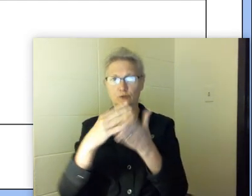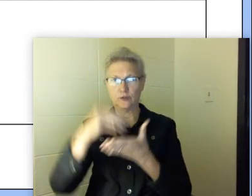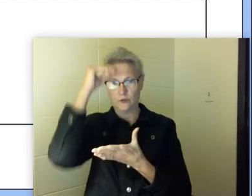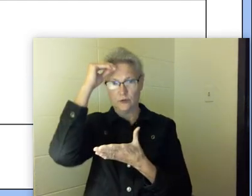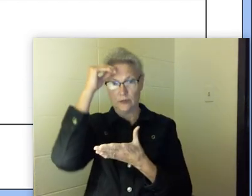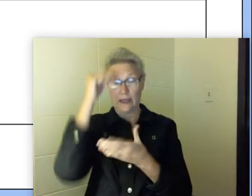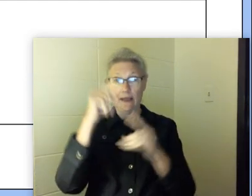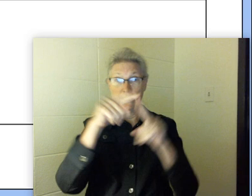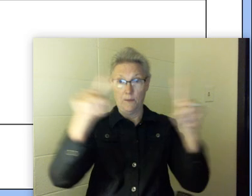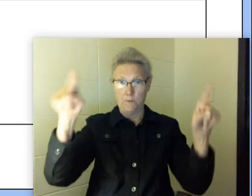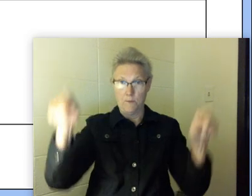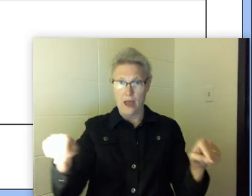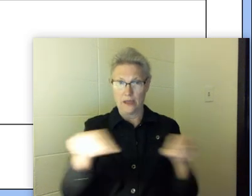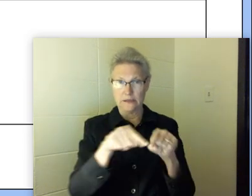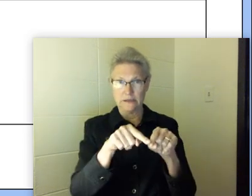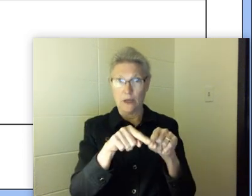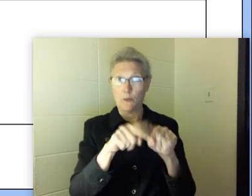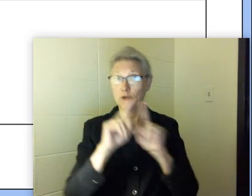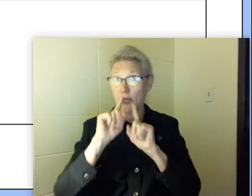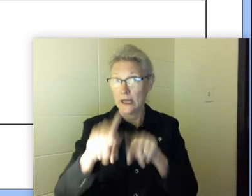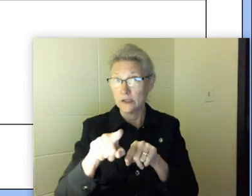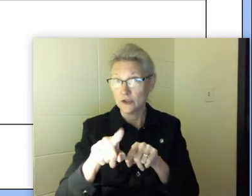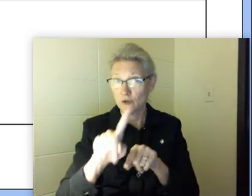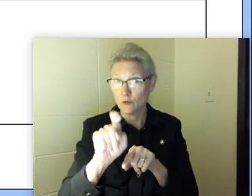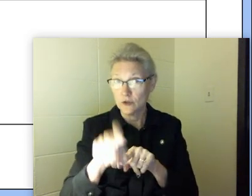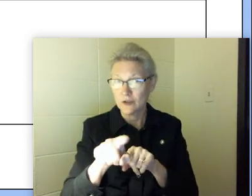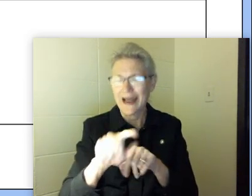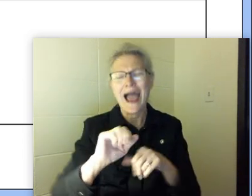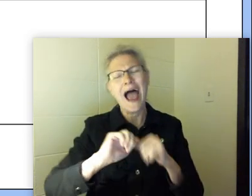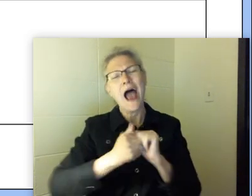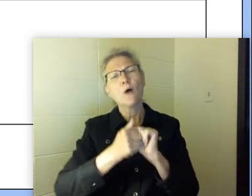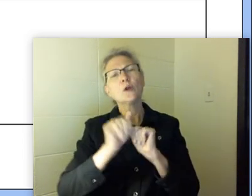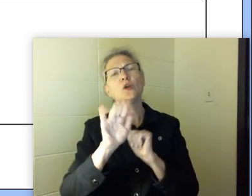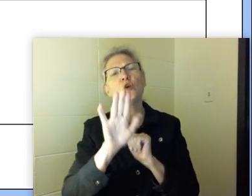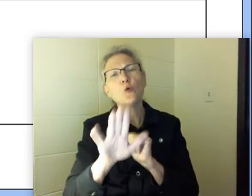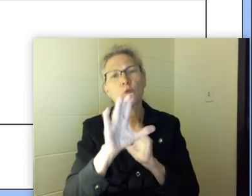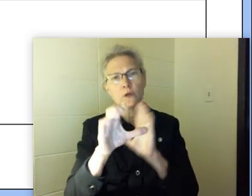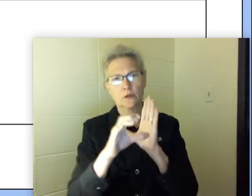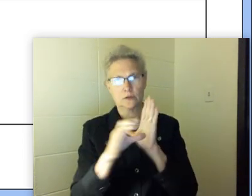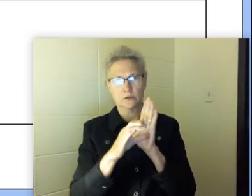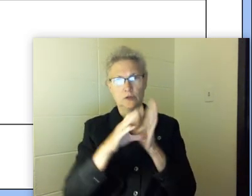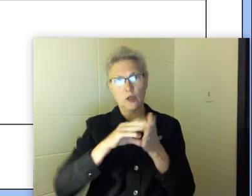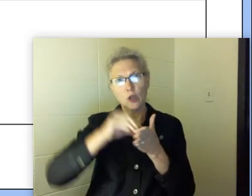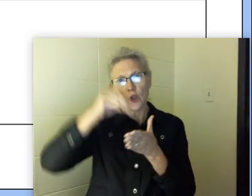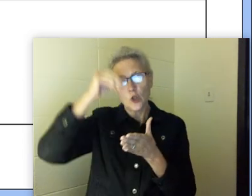question, how do your characters learn the moral of your story?